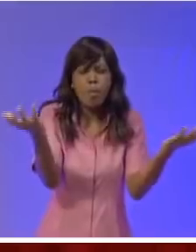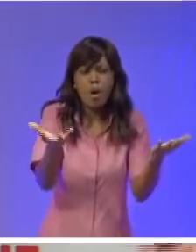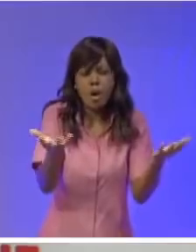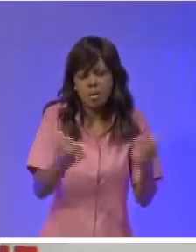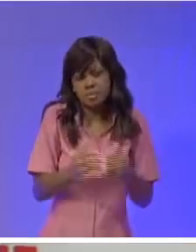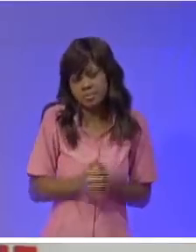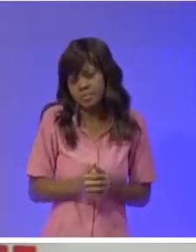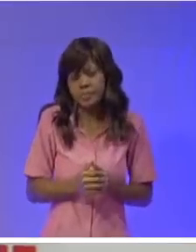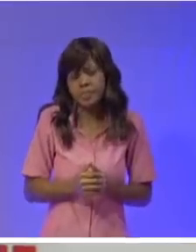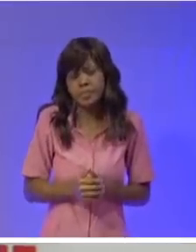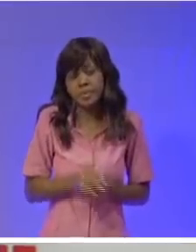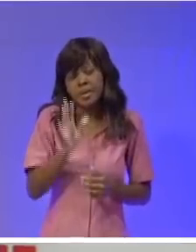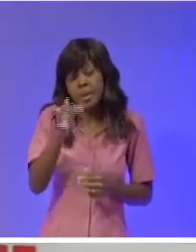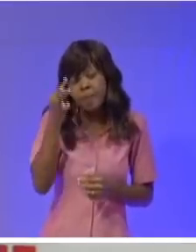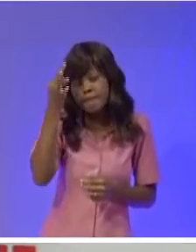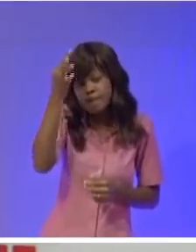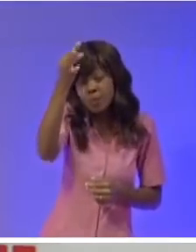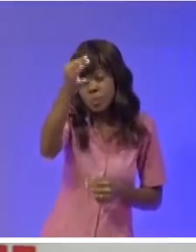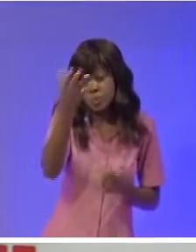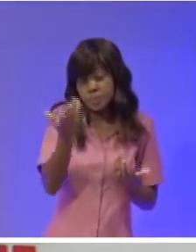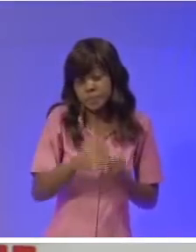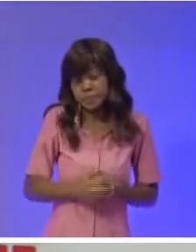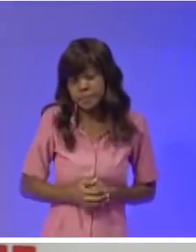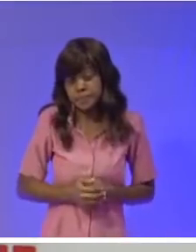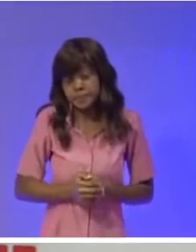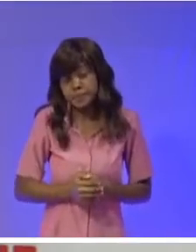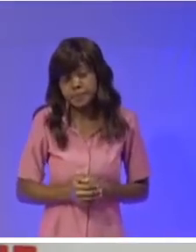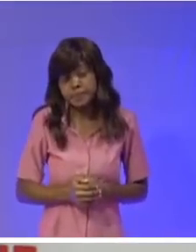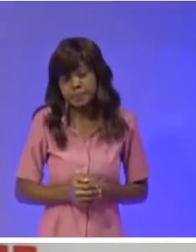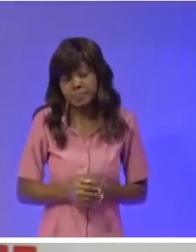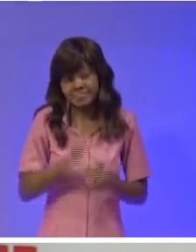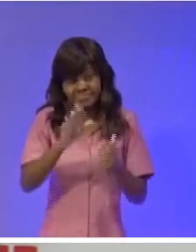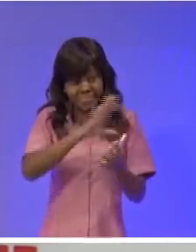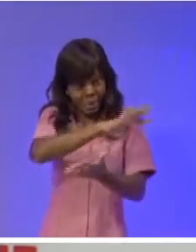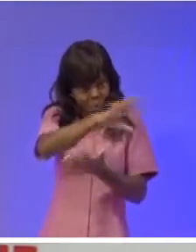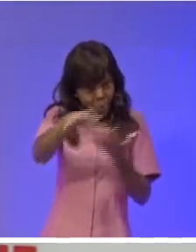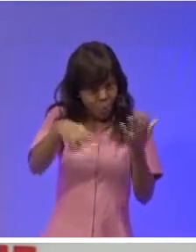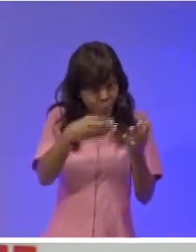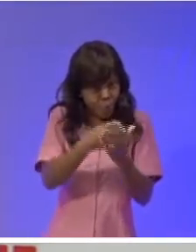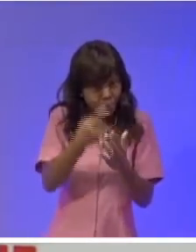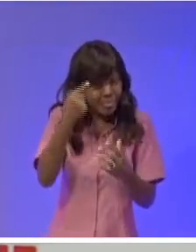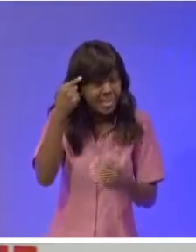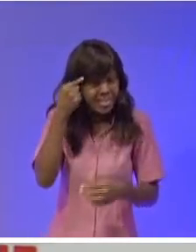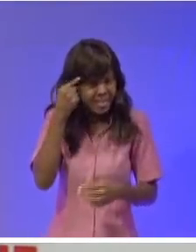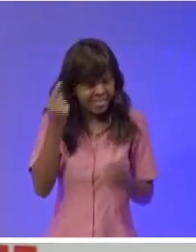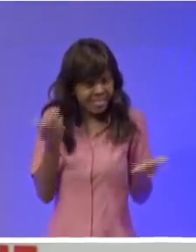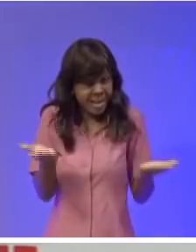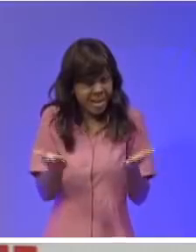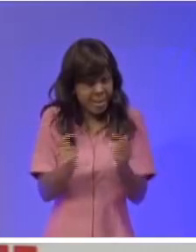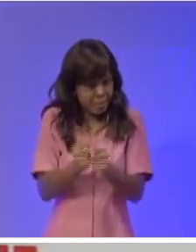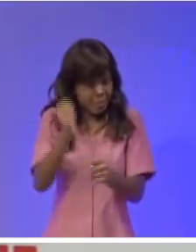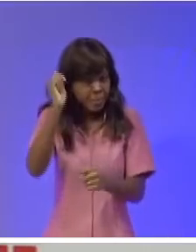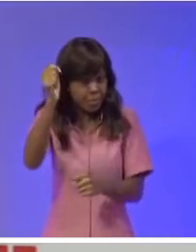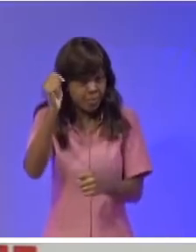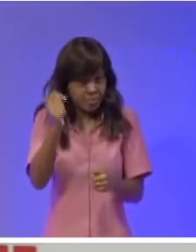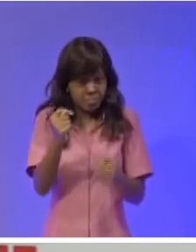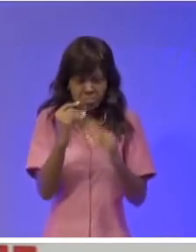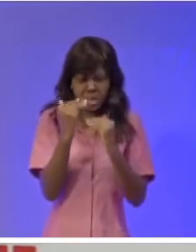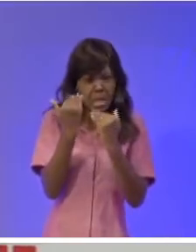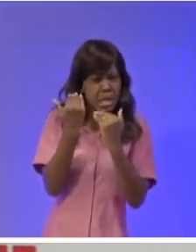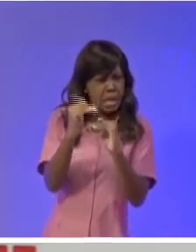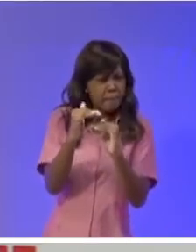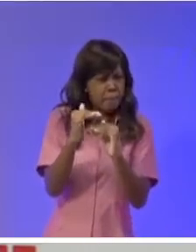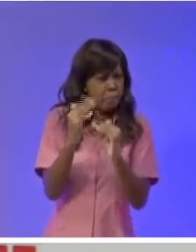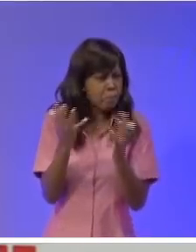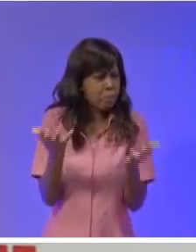So, overall assessment, I would think we have done, as a small country with limited resources, I think we have done